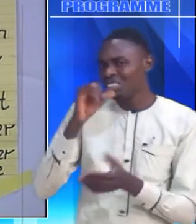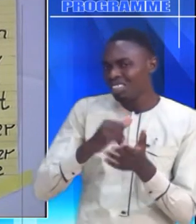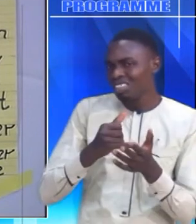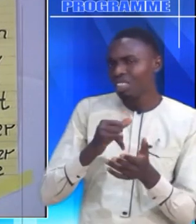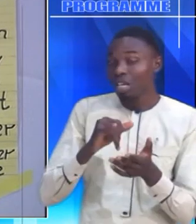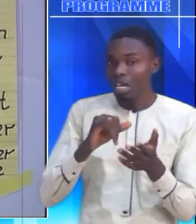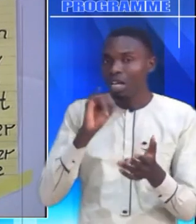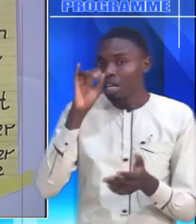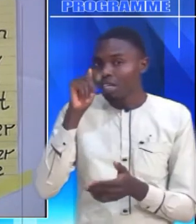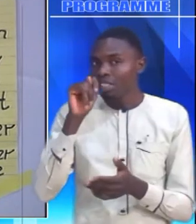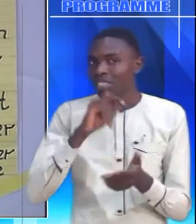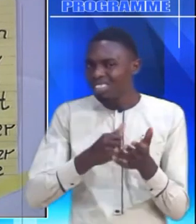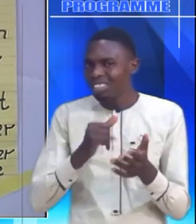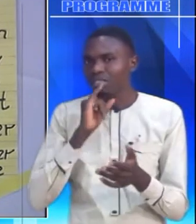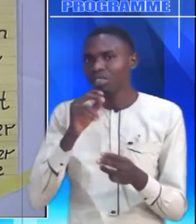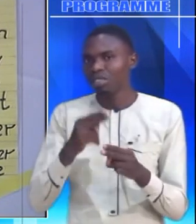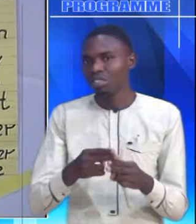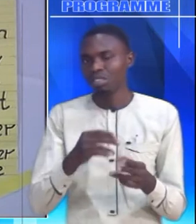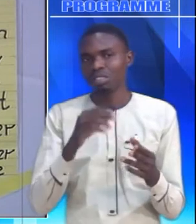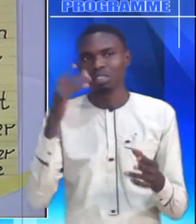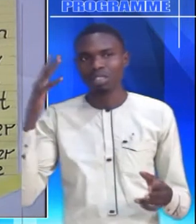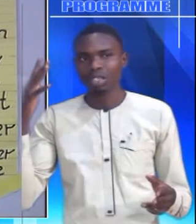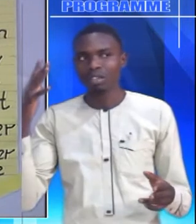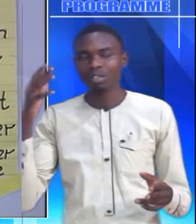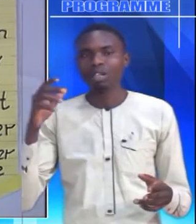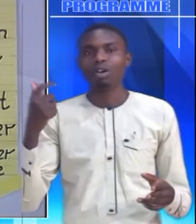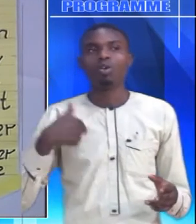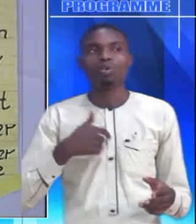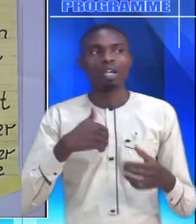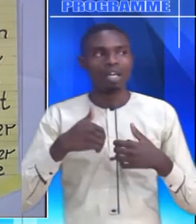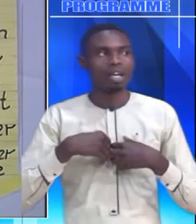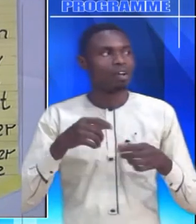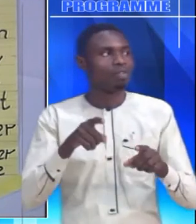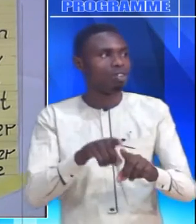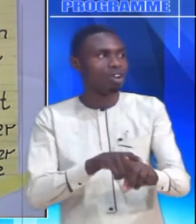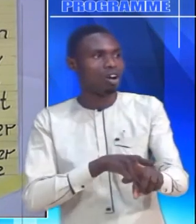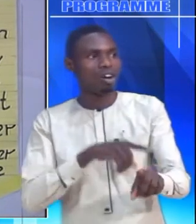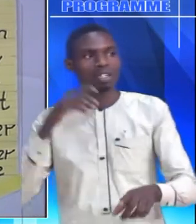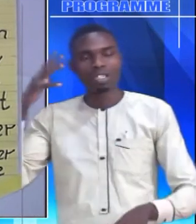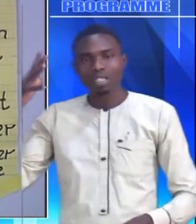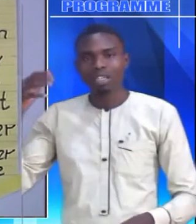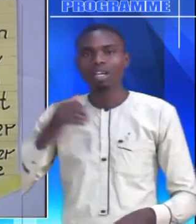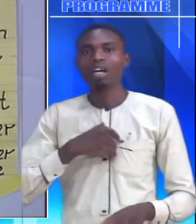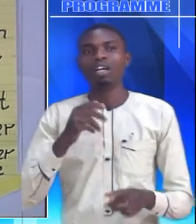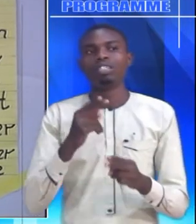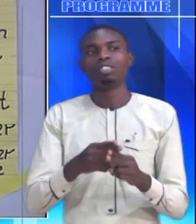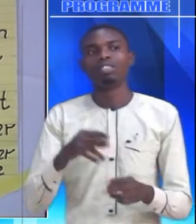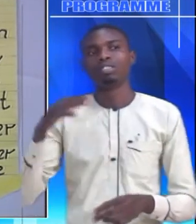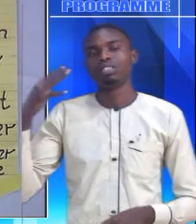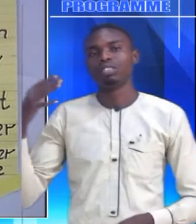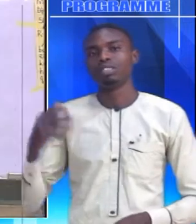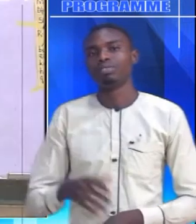this, you will know that they are of the same pronunciation. Then we go to vowel number 3.